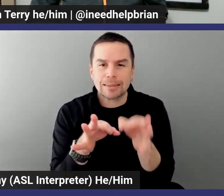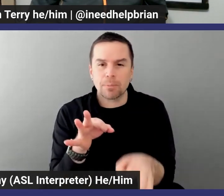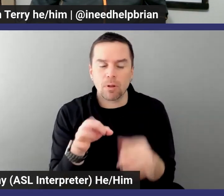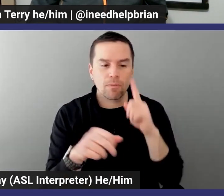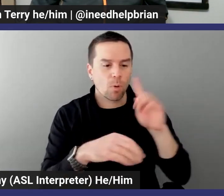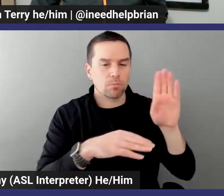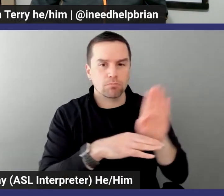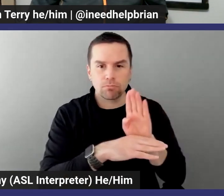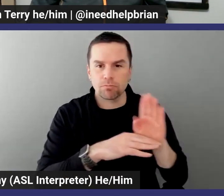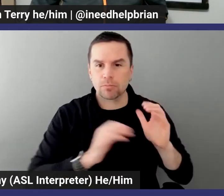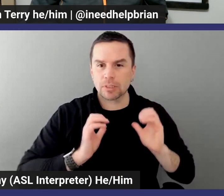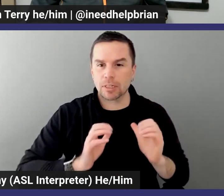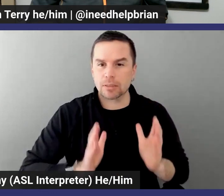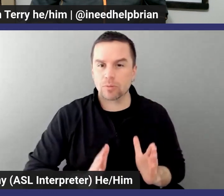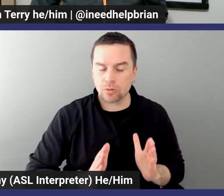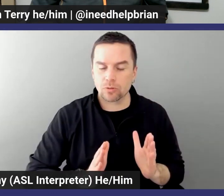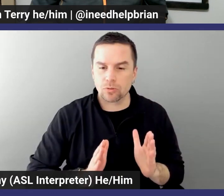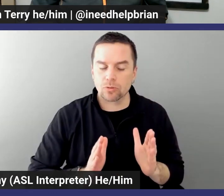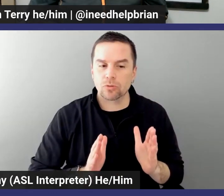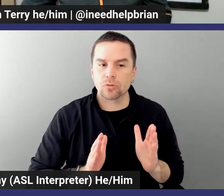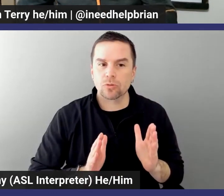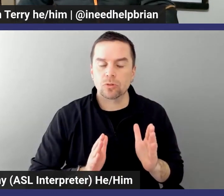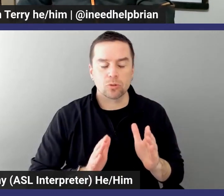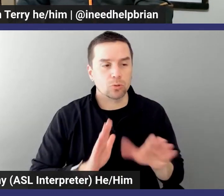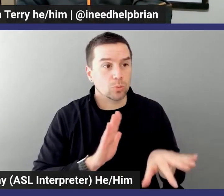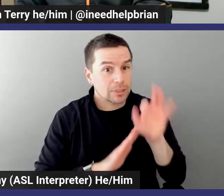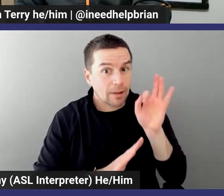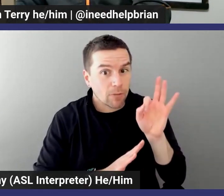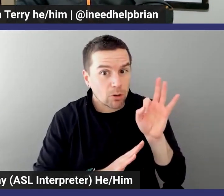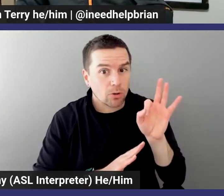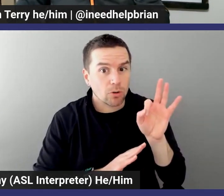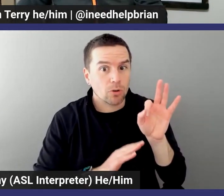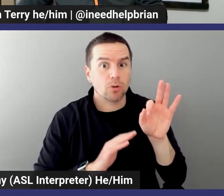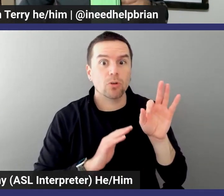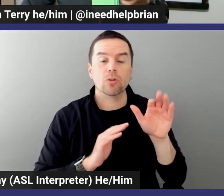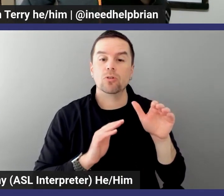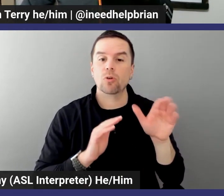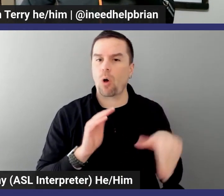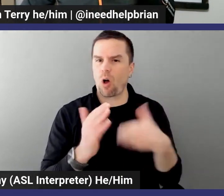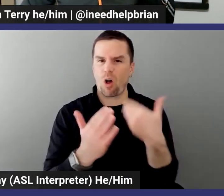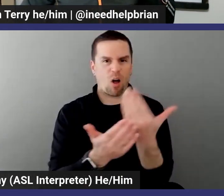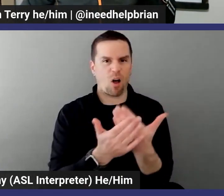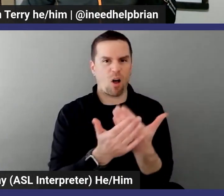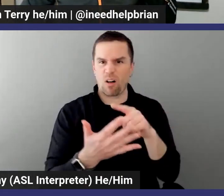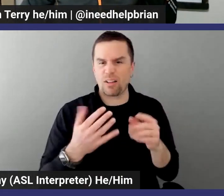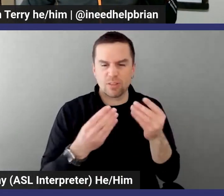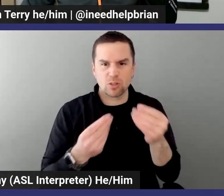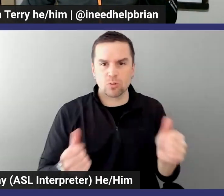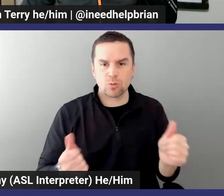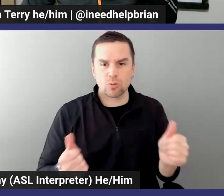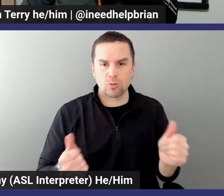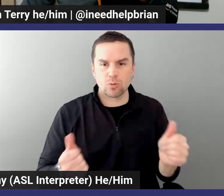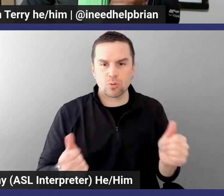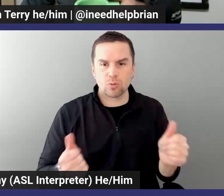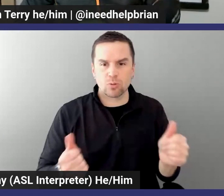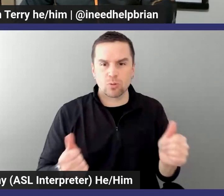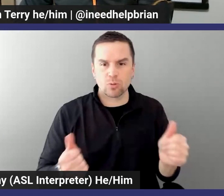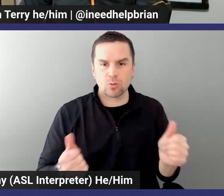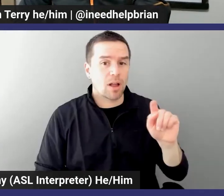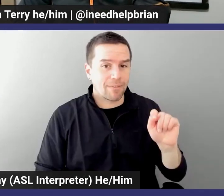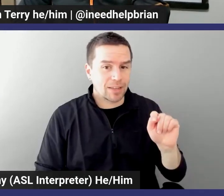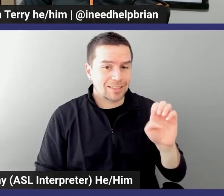customers to discover all of the solutions, right, which are private network solutions and edge applications as